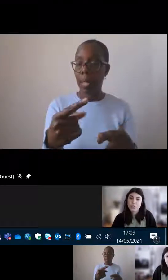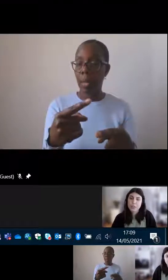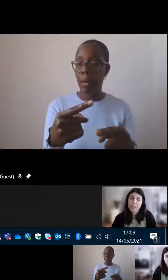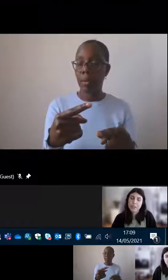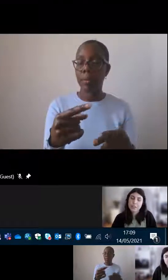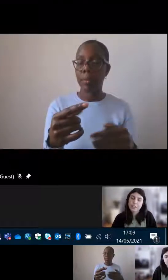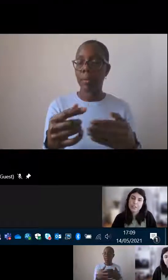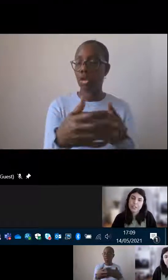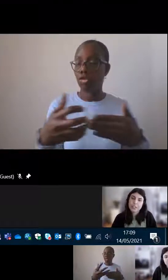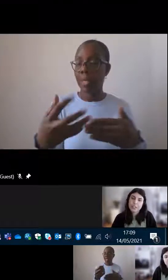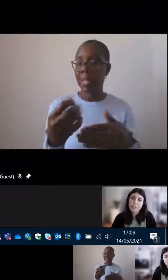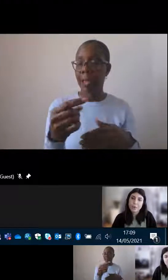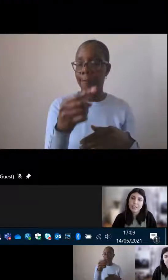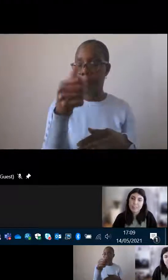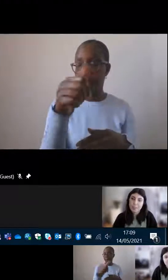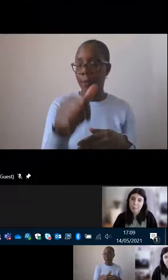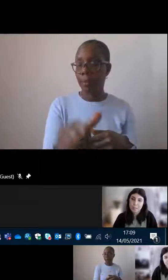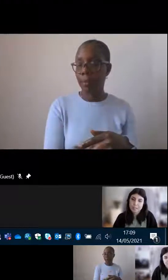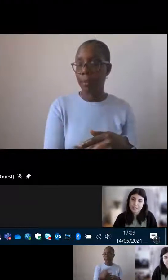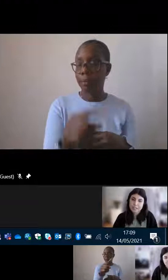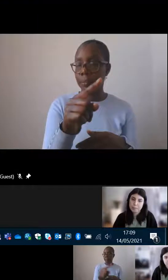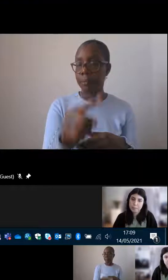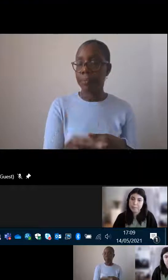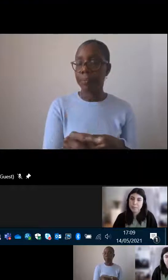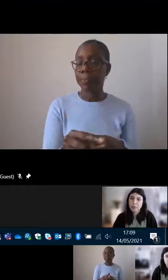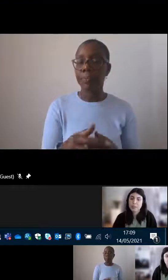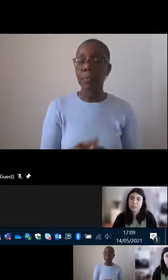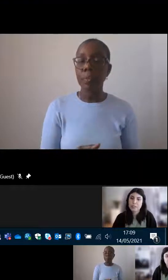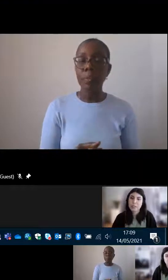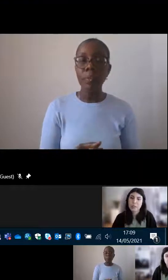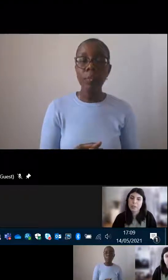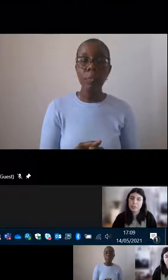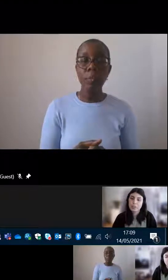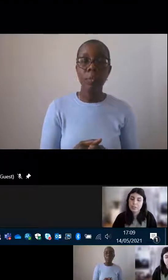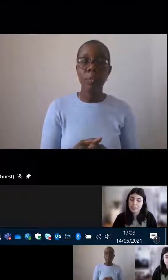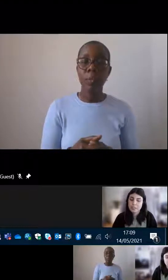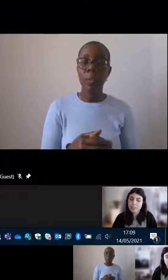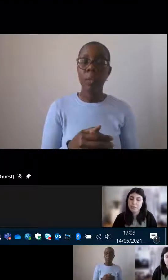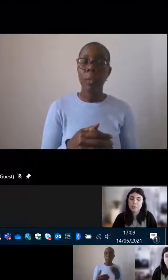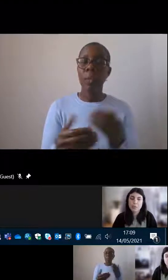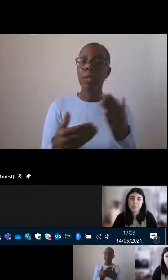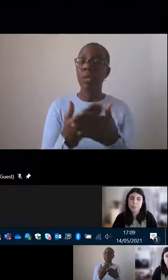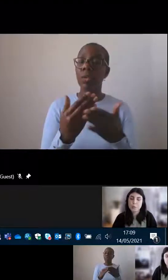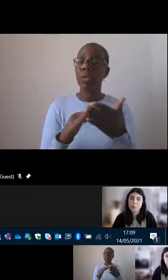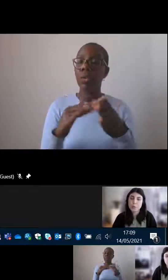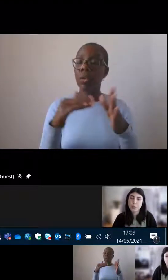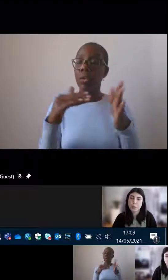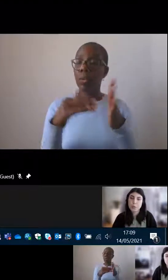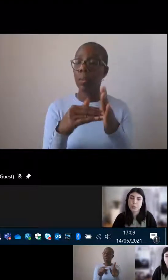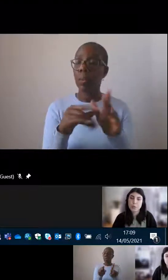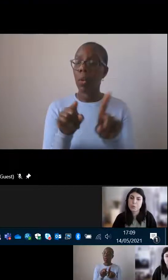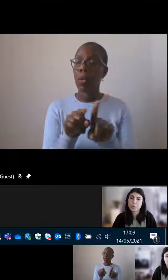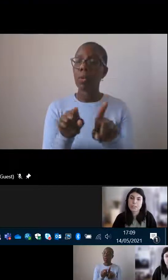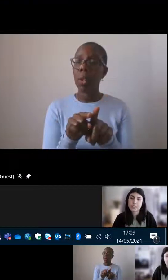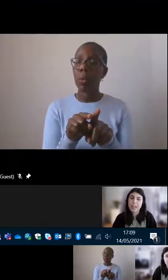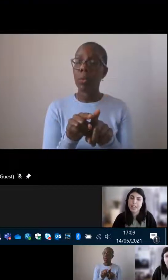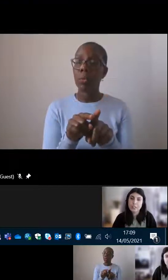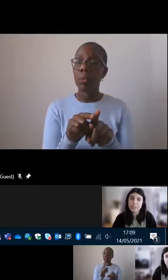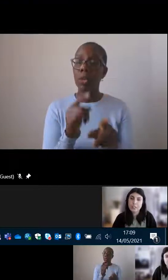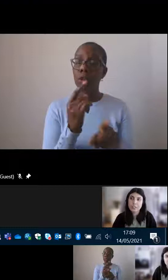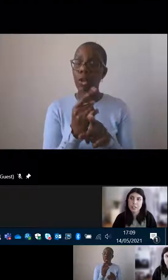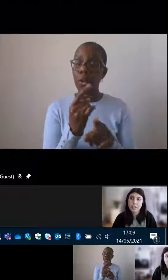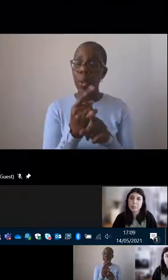Newham also offer talking therapies. So on the subject of, low mood,